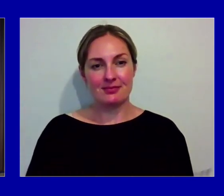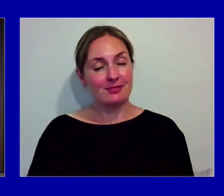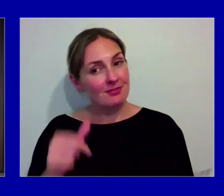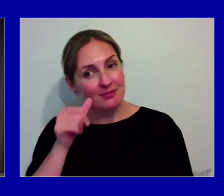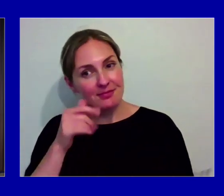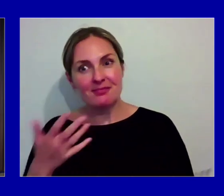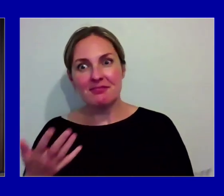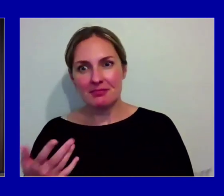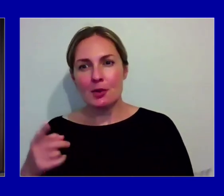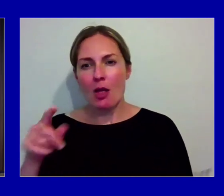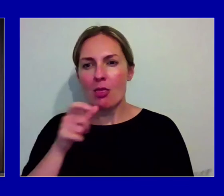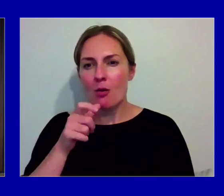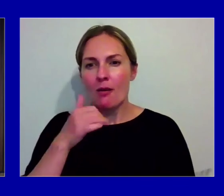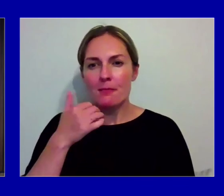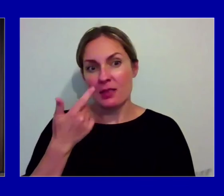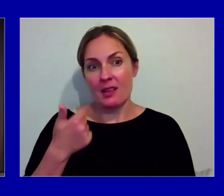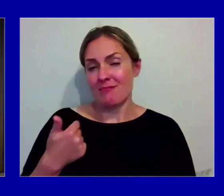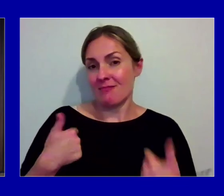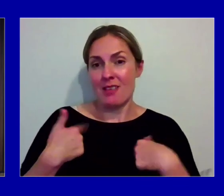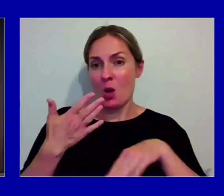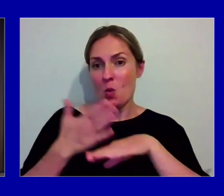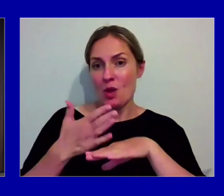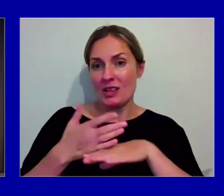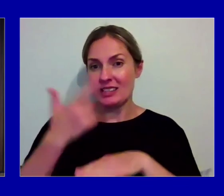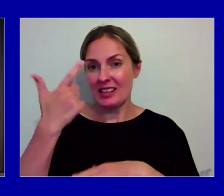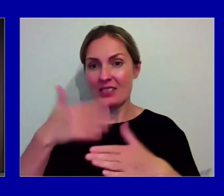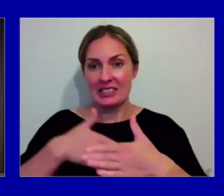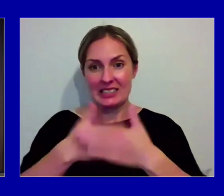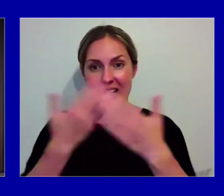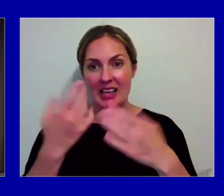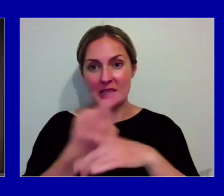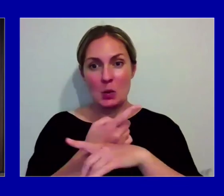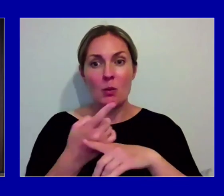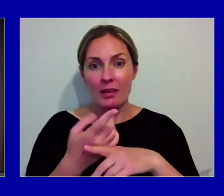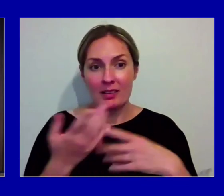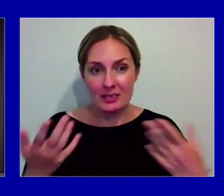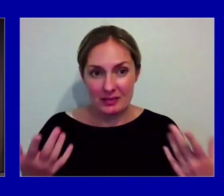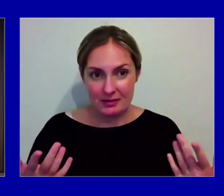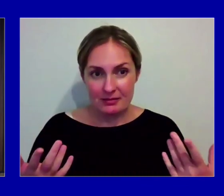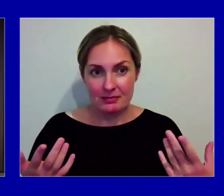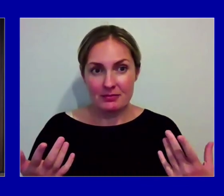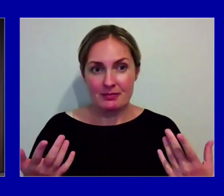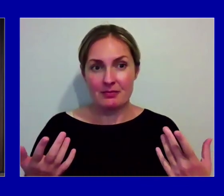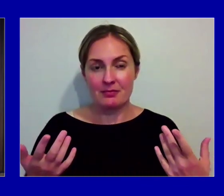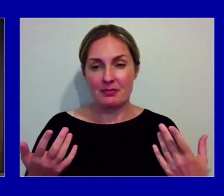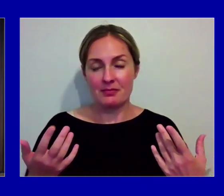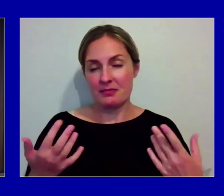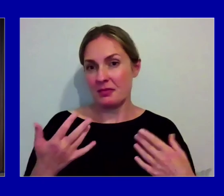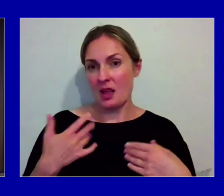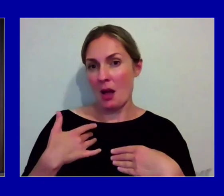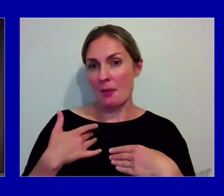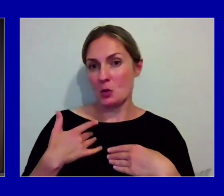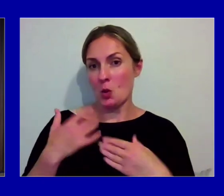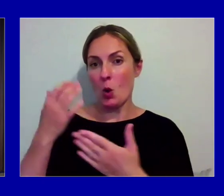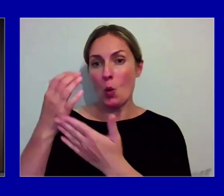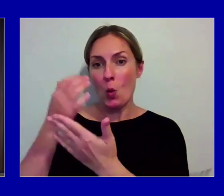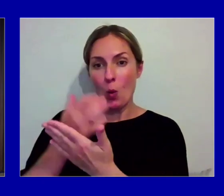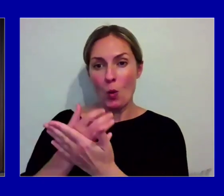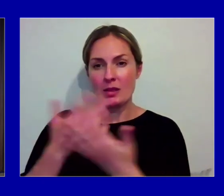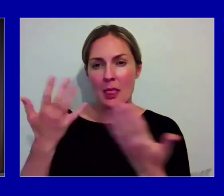which I'm doing. I'm doing a, um, with the Career Heritage Trust, um, a course at the moment in black design, but our work